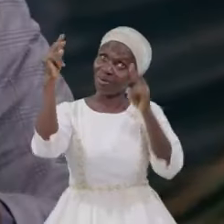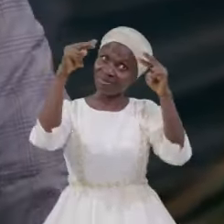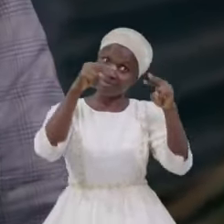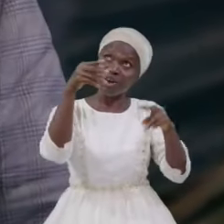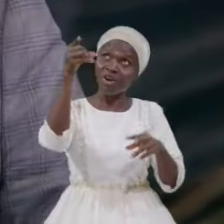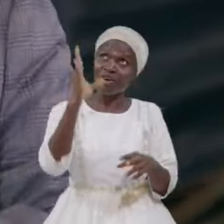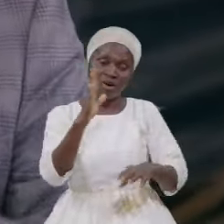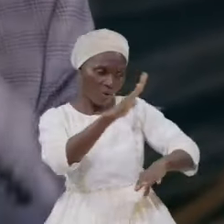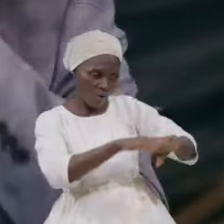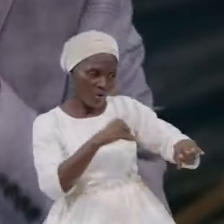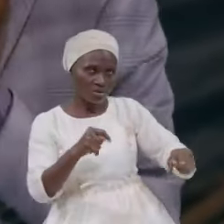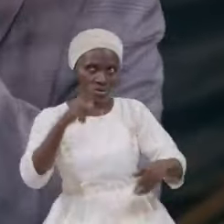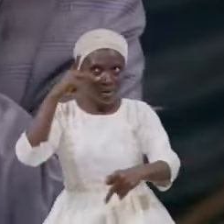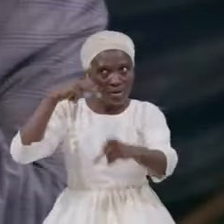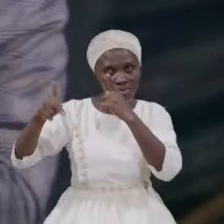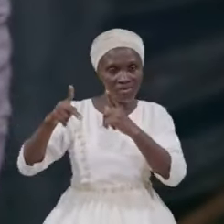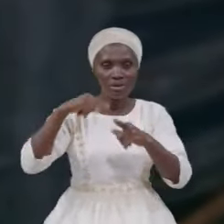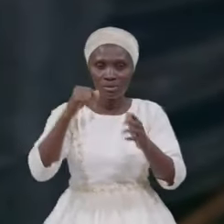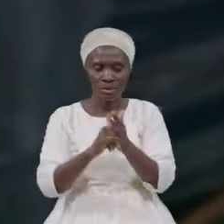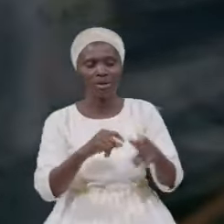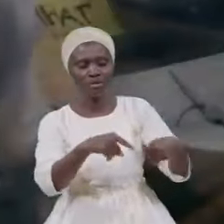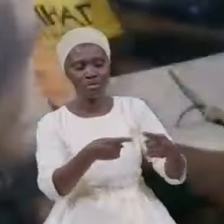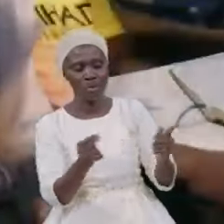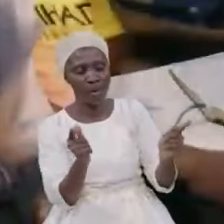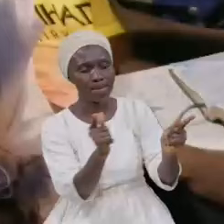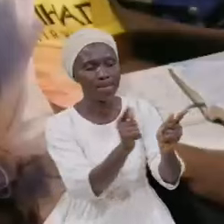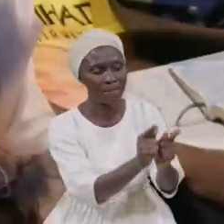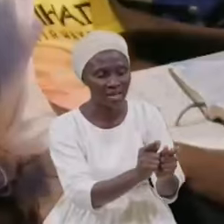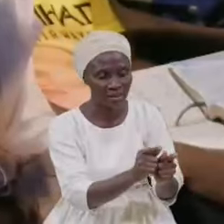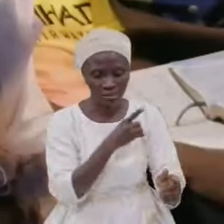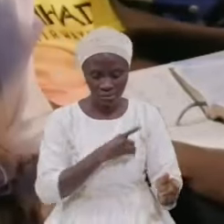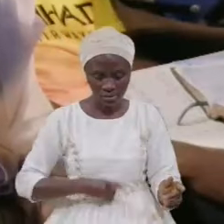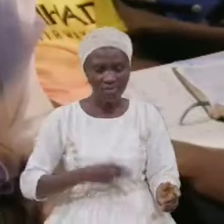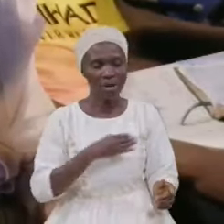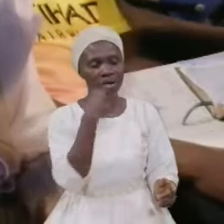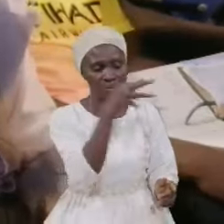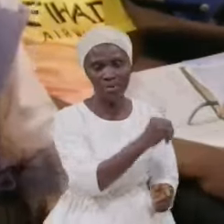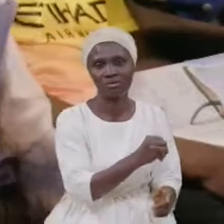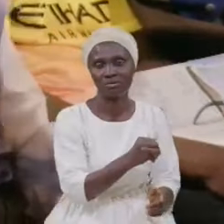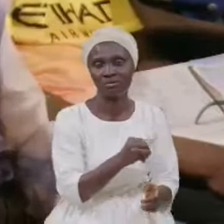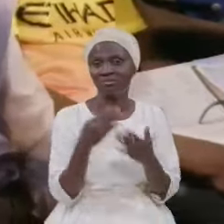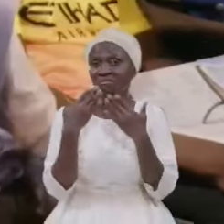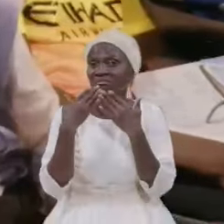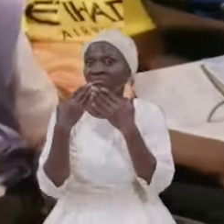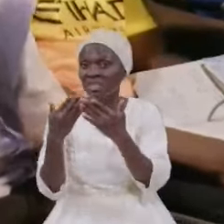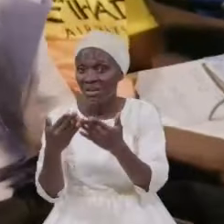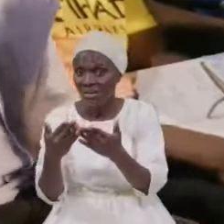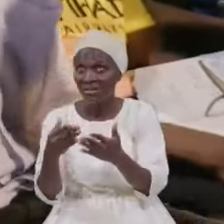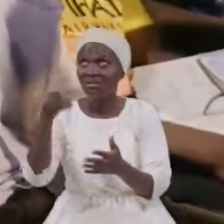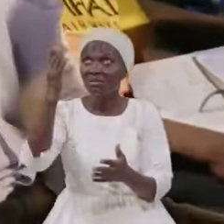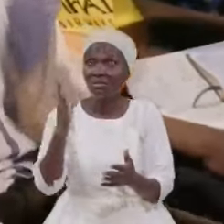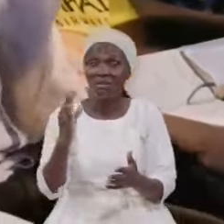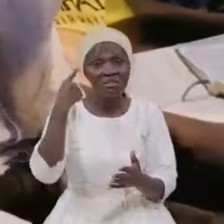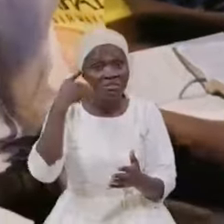him, thank God for a prophet like Nathan." I said, thank God for such a